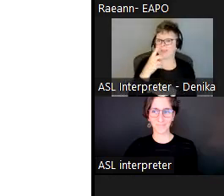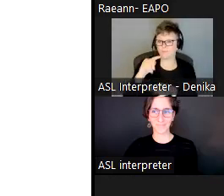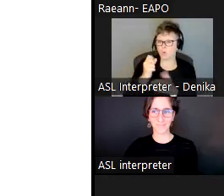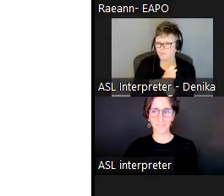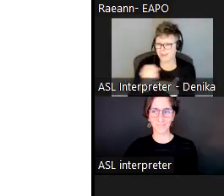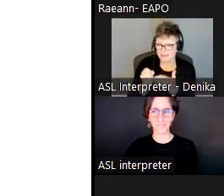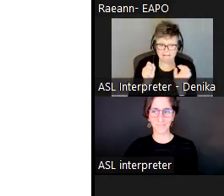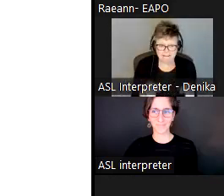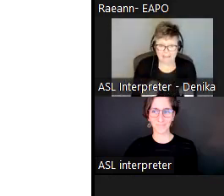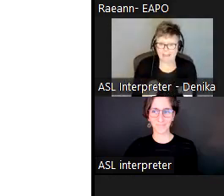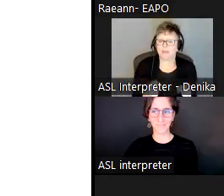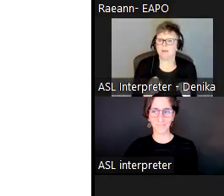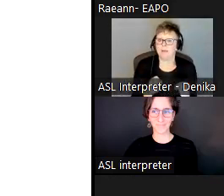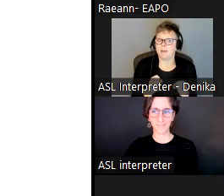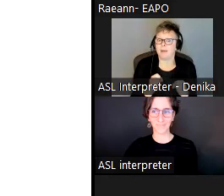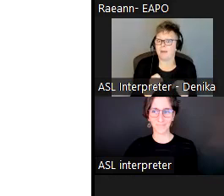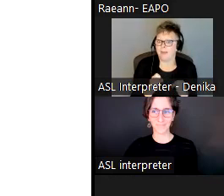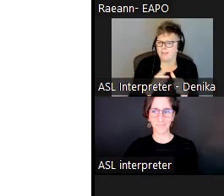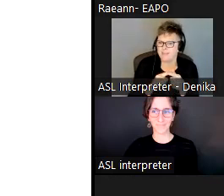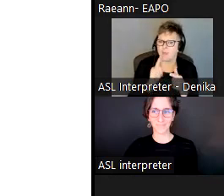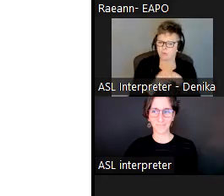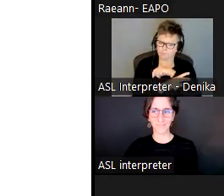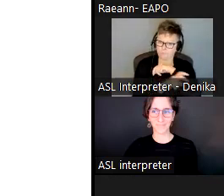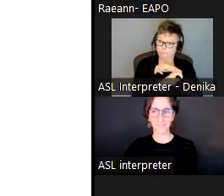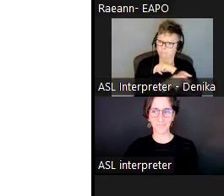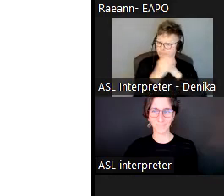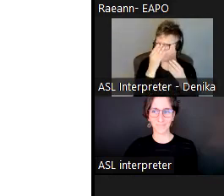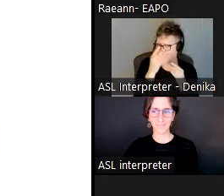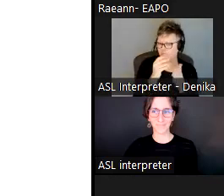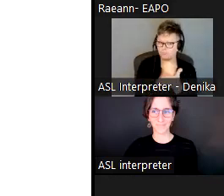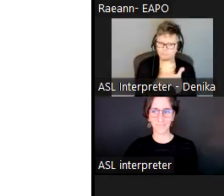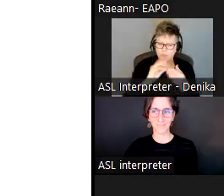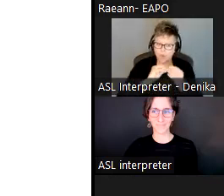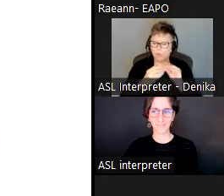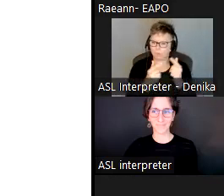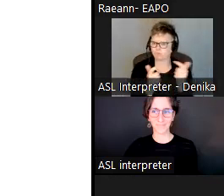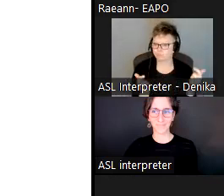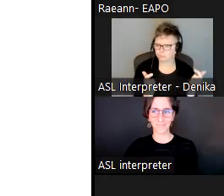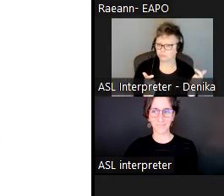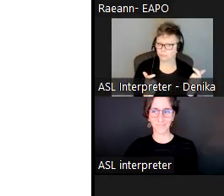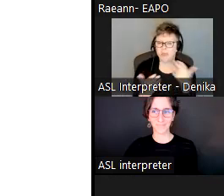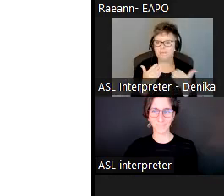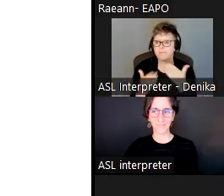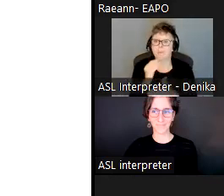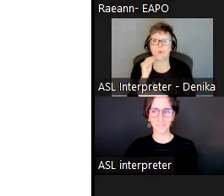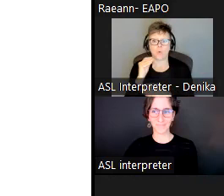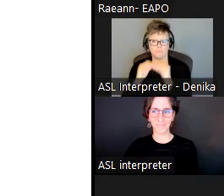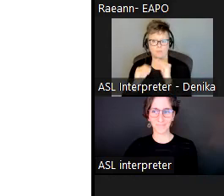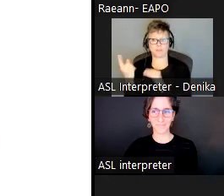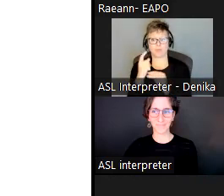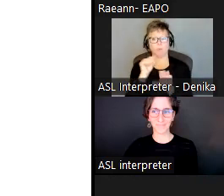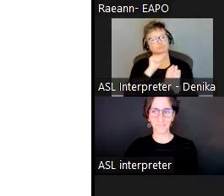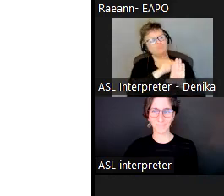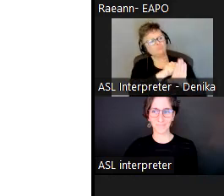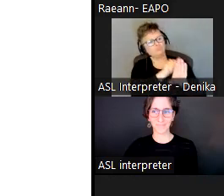also be stealing your personal information and credit card information. It could be home repairs. Somebody's knocking at your door saying